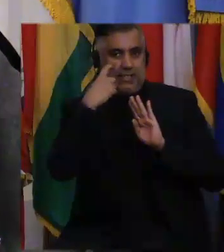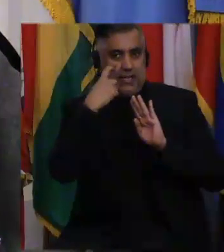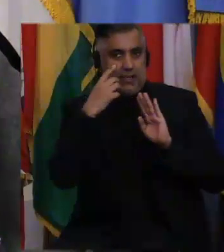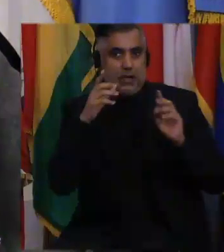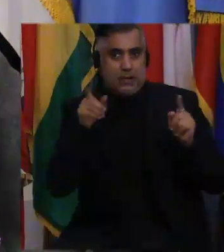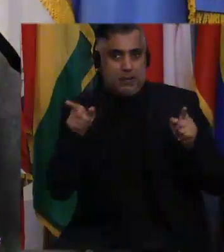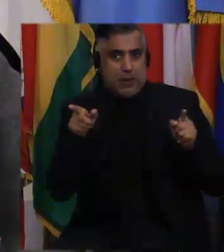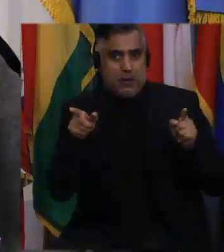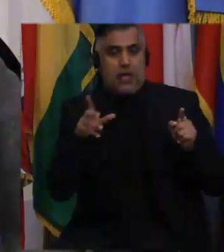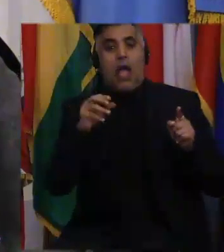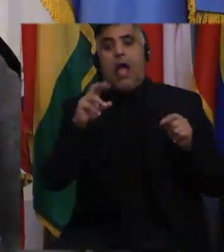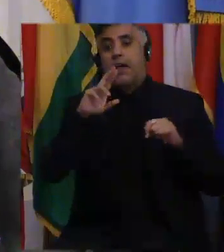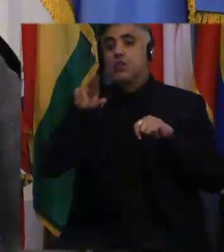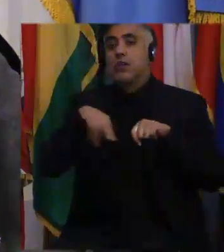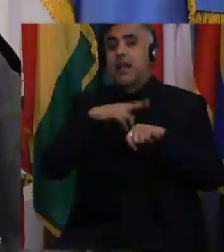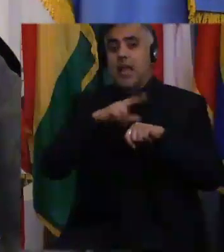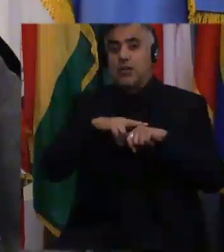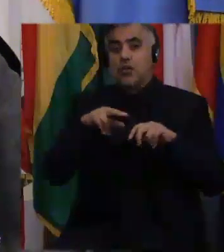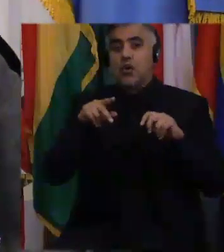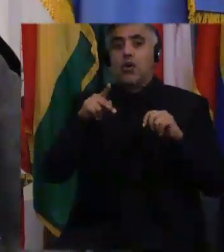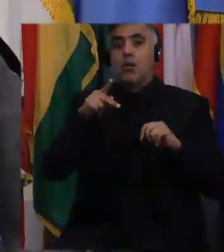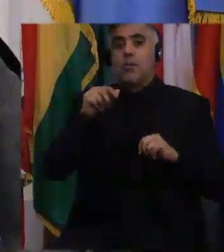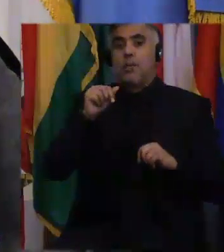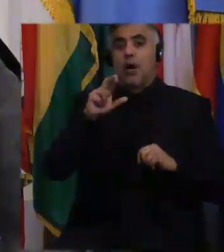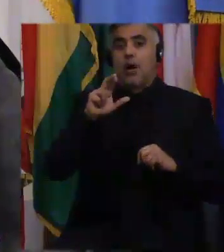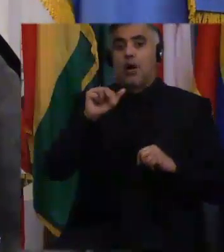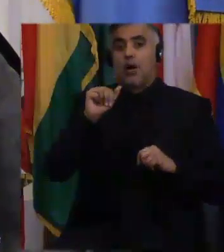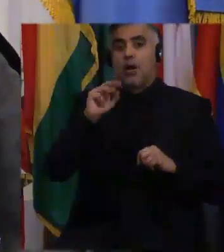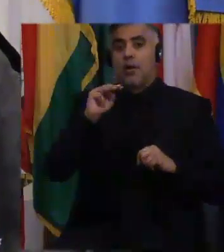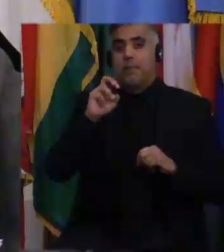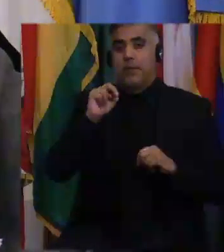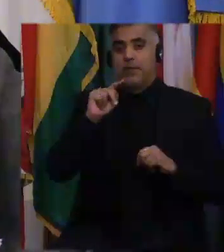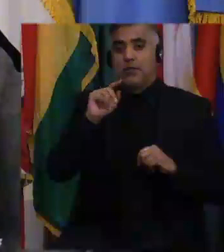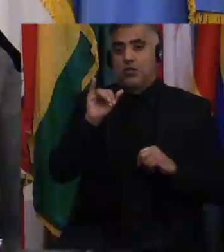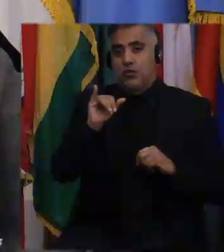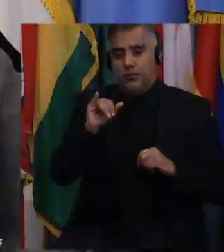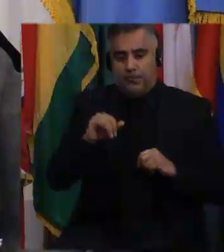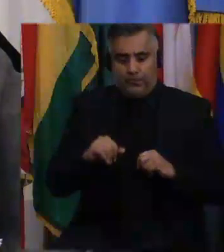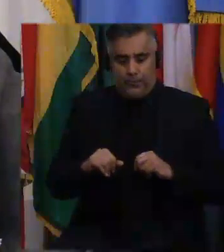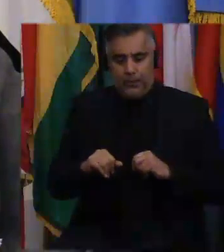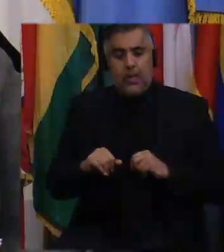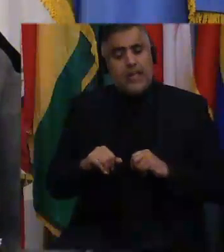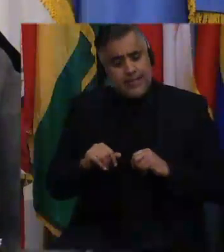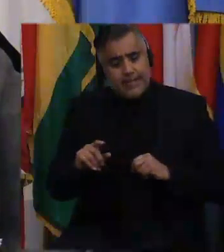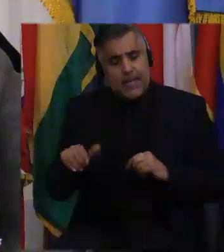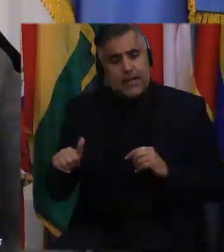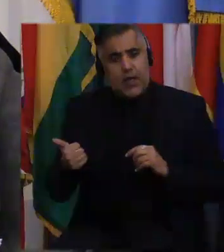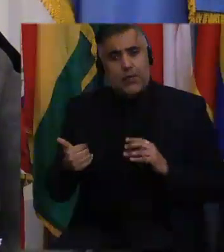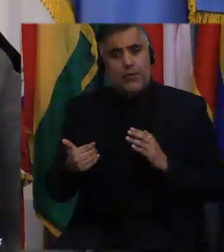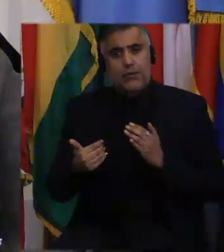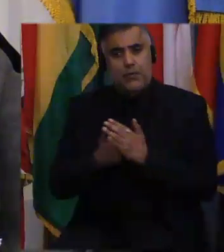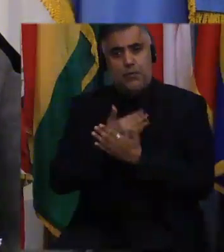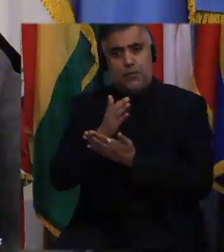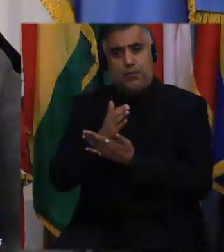and to the national parliaments of the state party too. This is another novelty